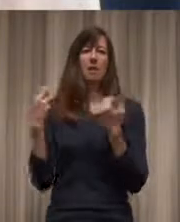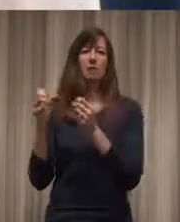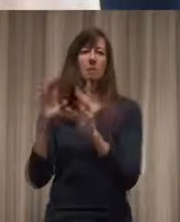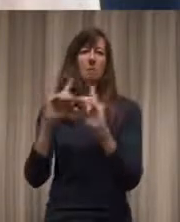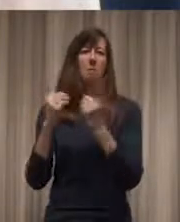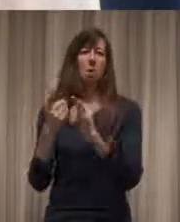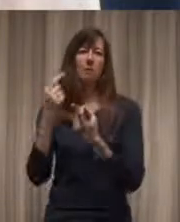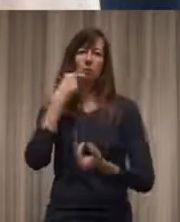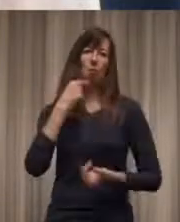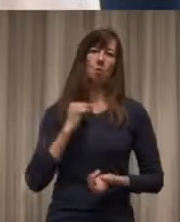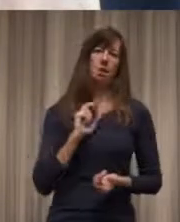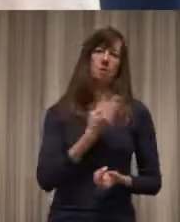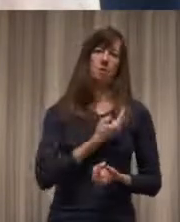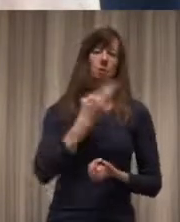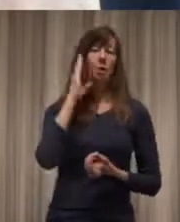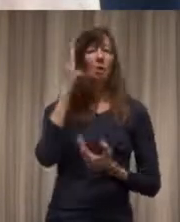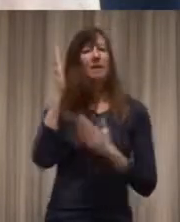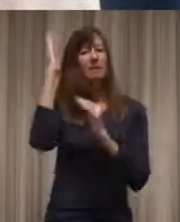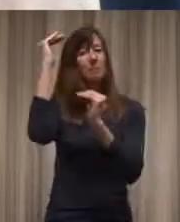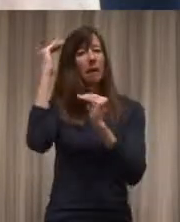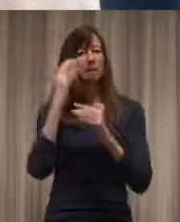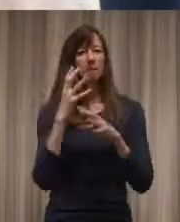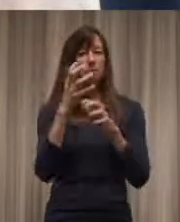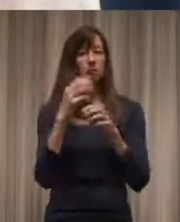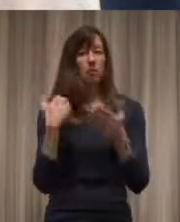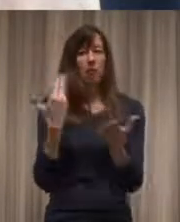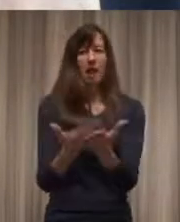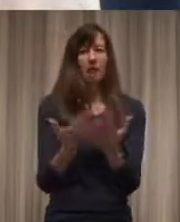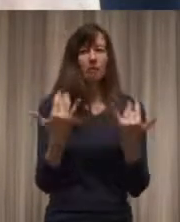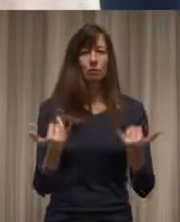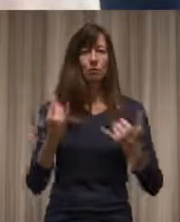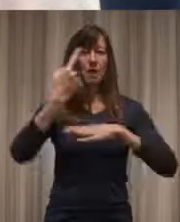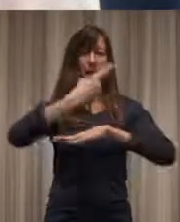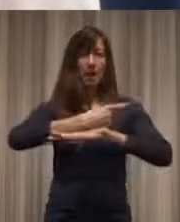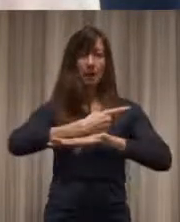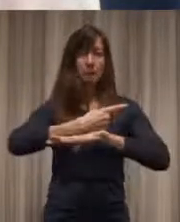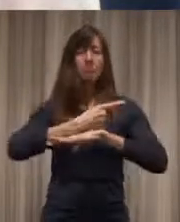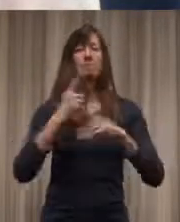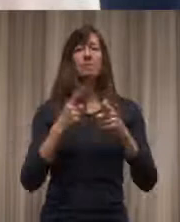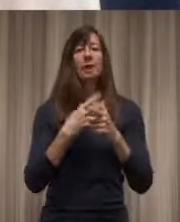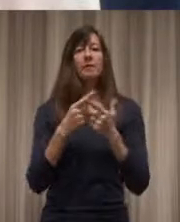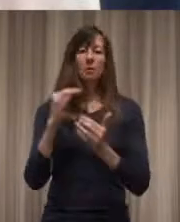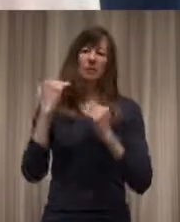get more and more vaccines here into the county, that will allow us to add